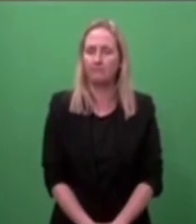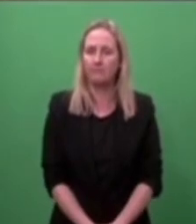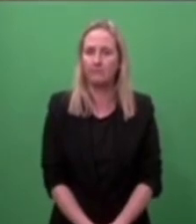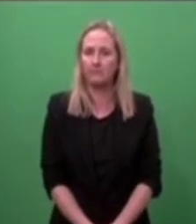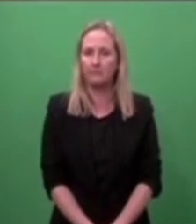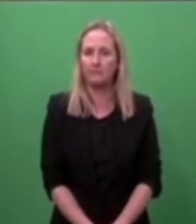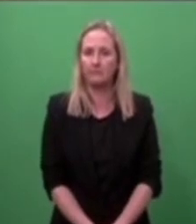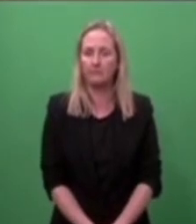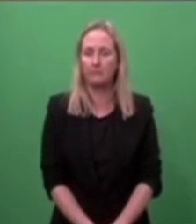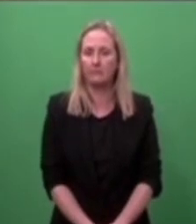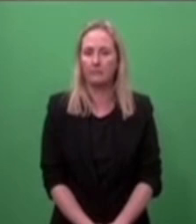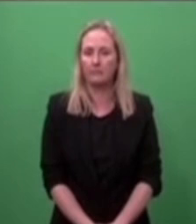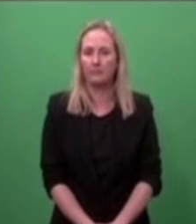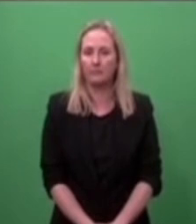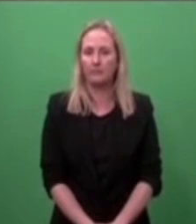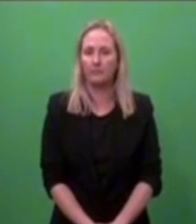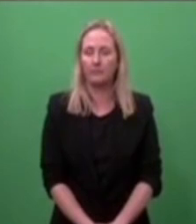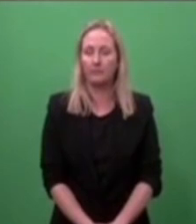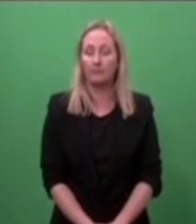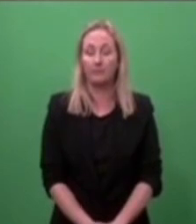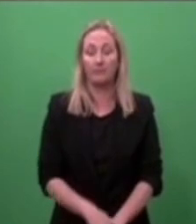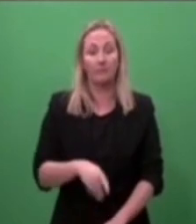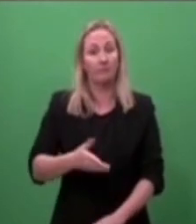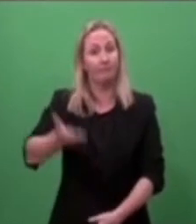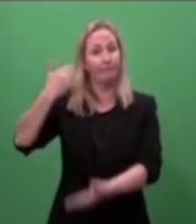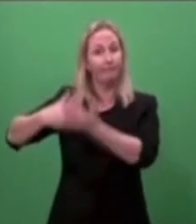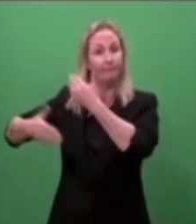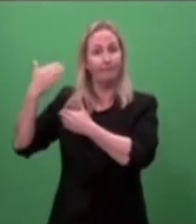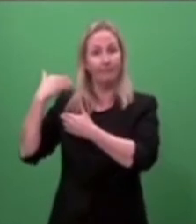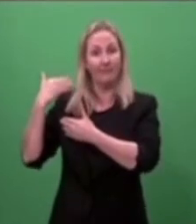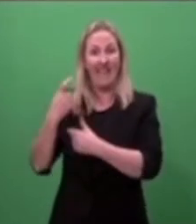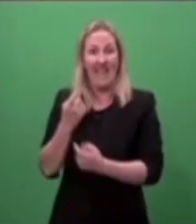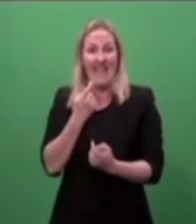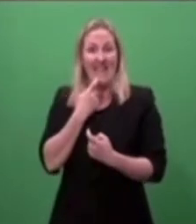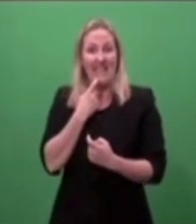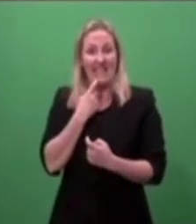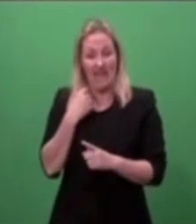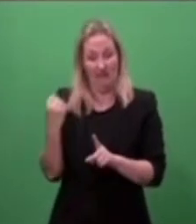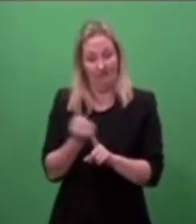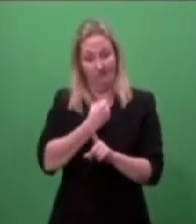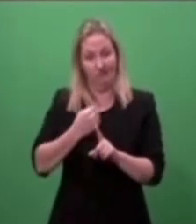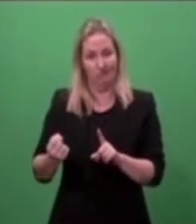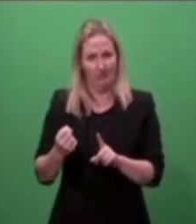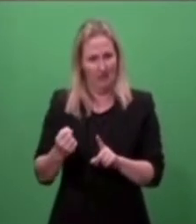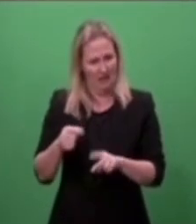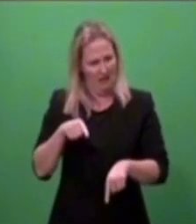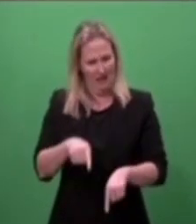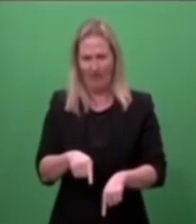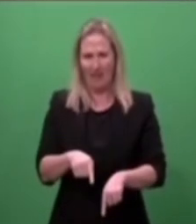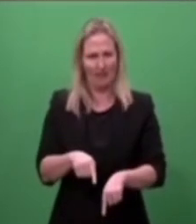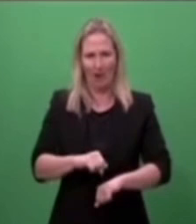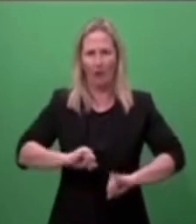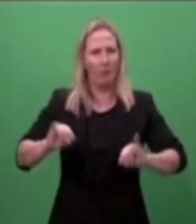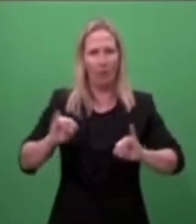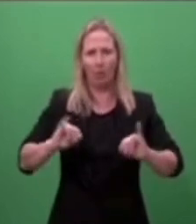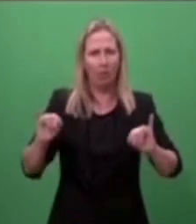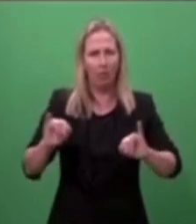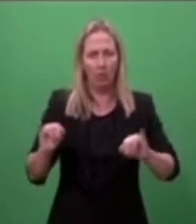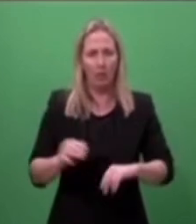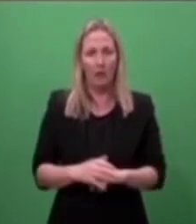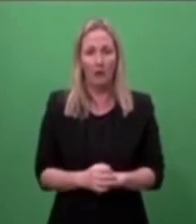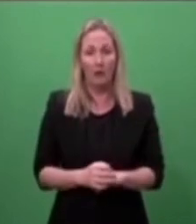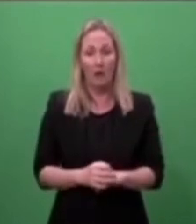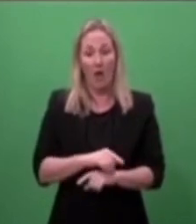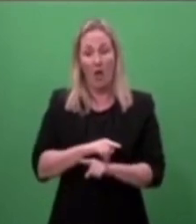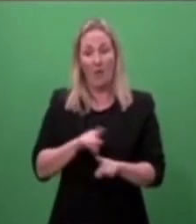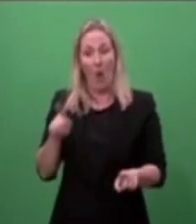The ease with which these crimes were committed is horrifying. These perpetrators knew that